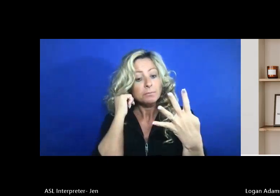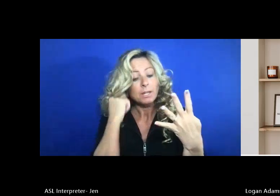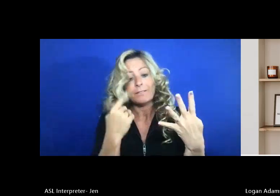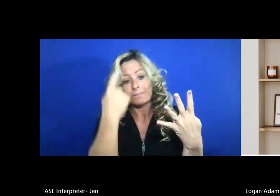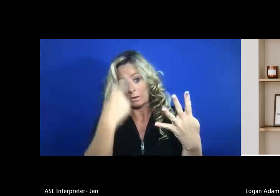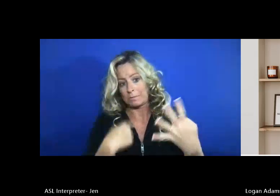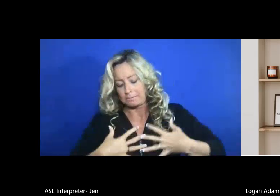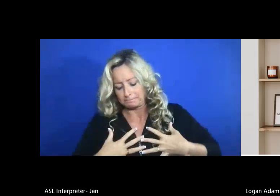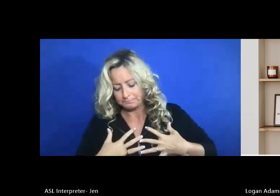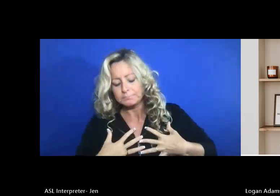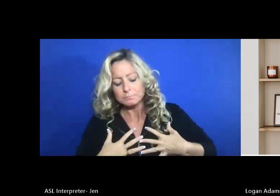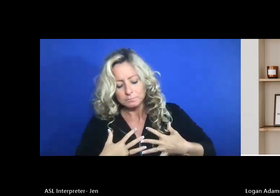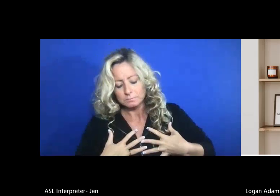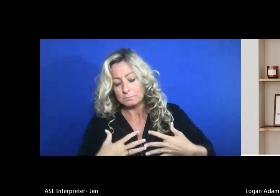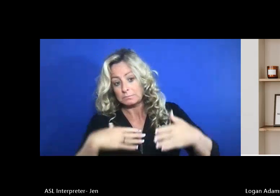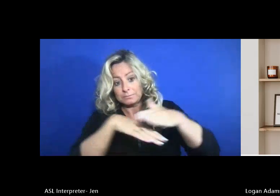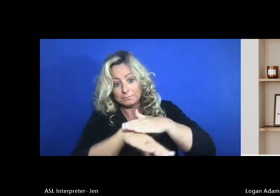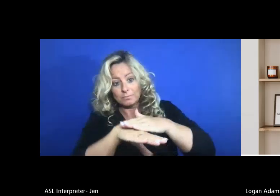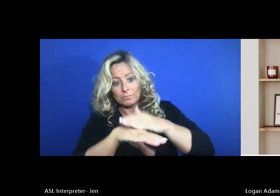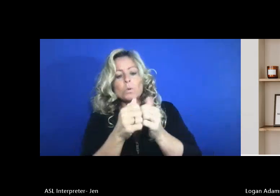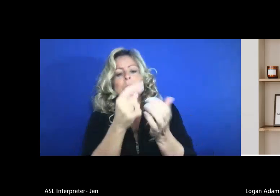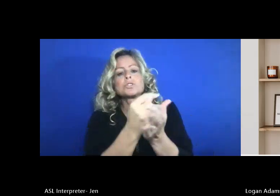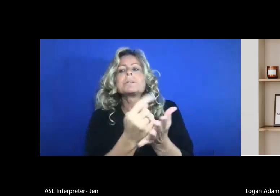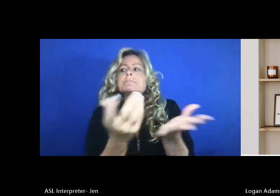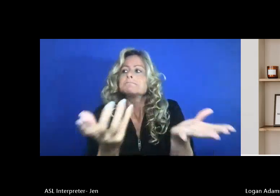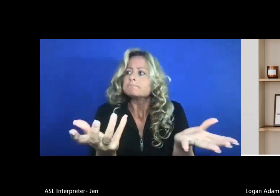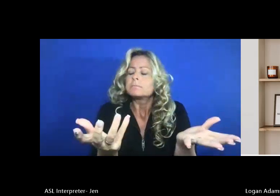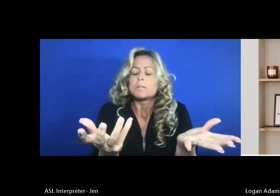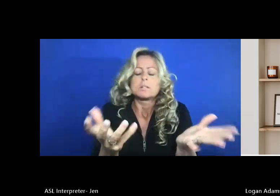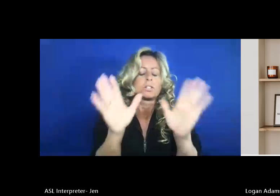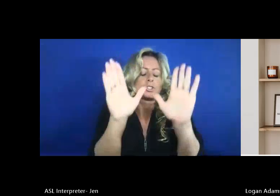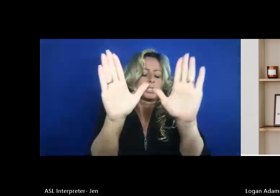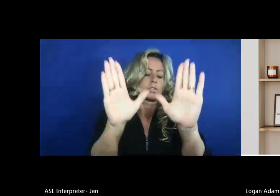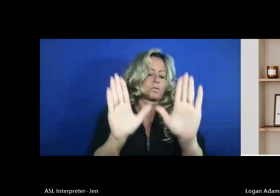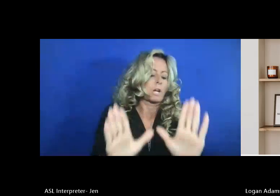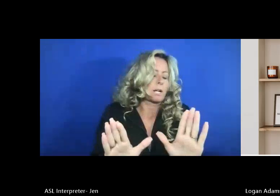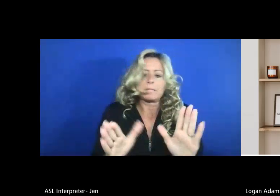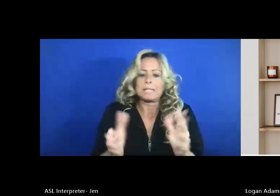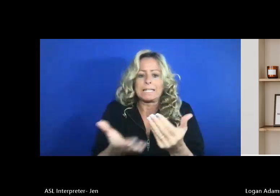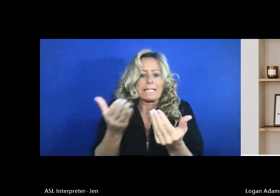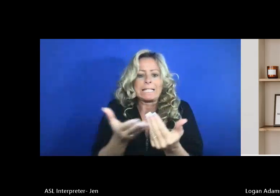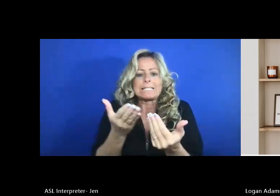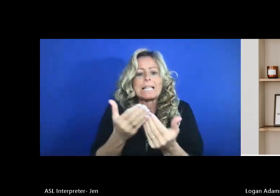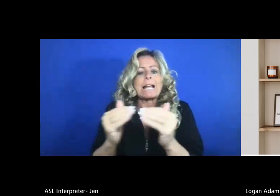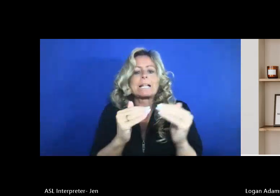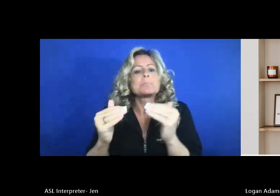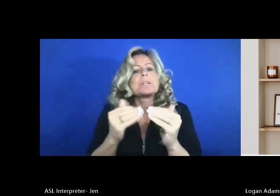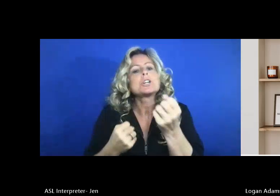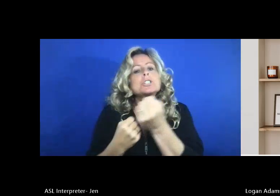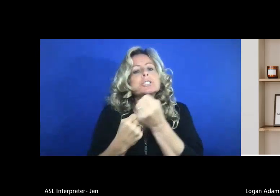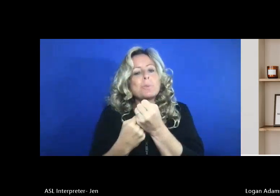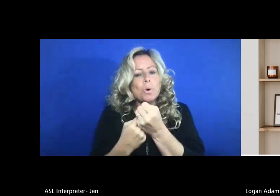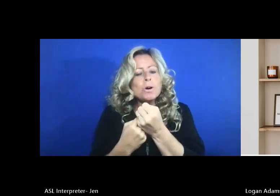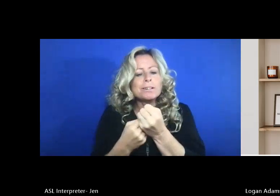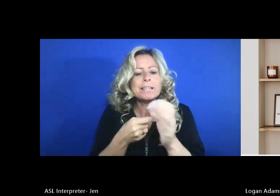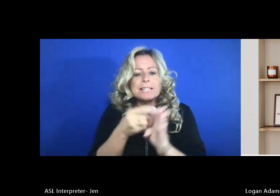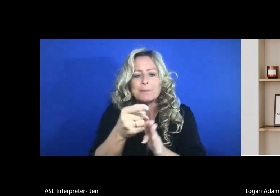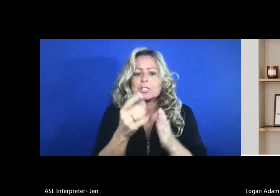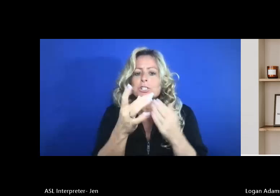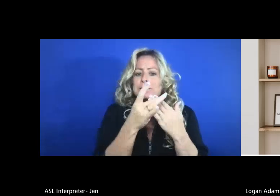For me, having access to treatment was incredibly easy. I had a peer support specialist navigate